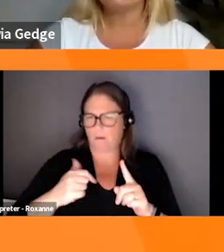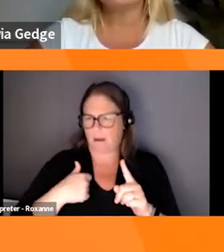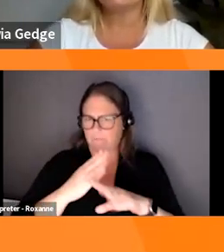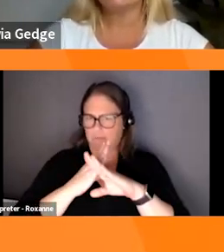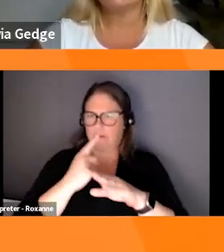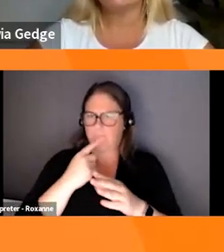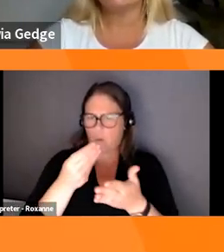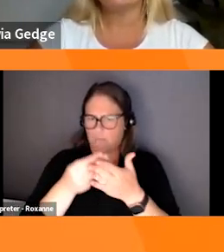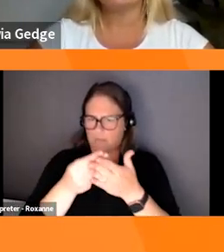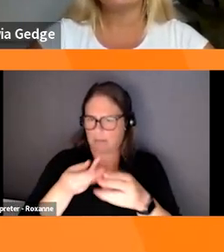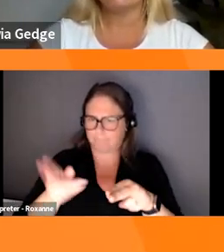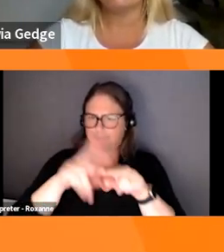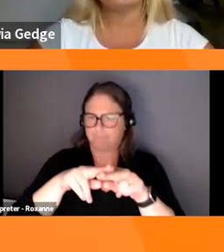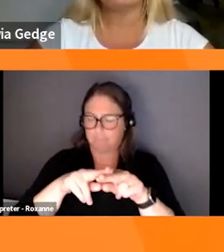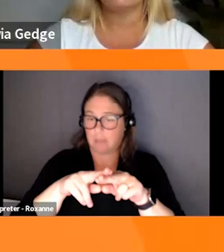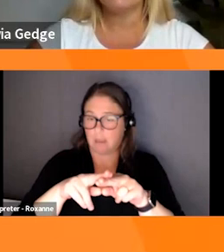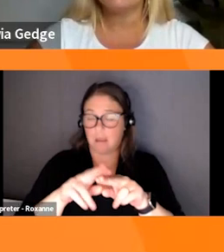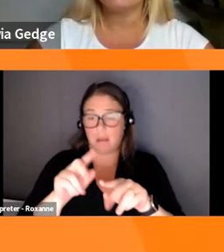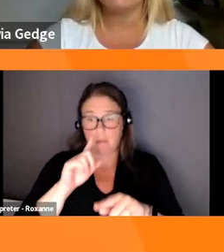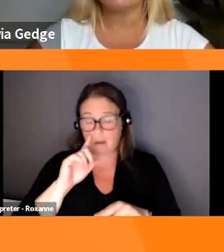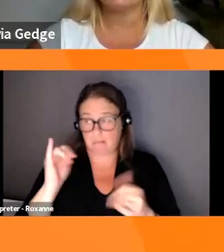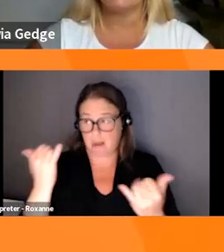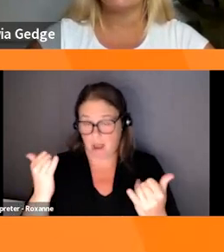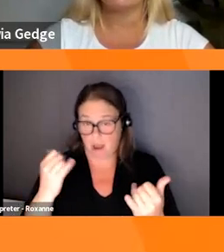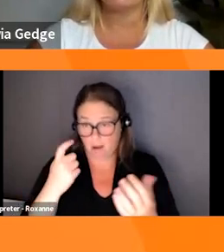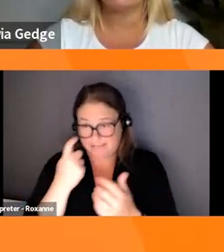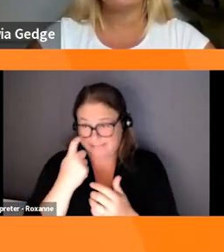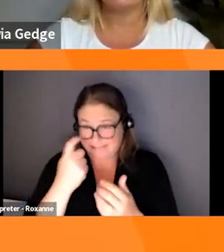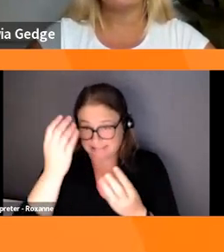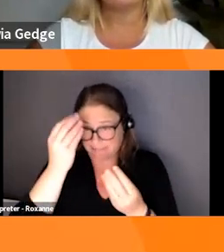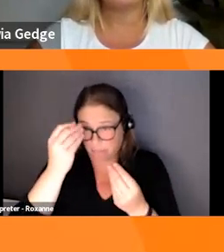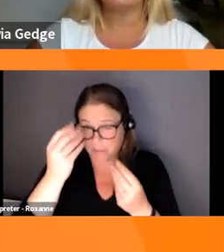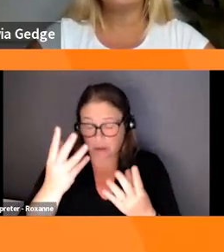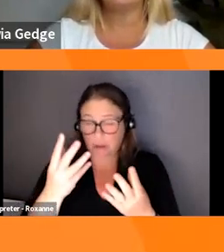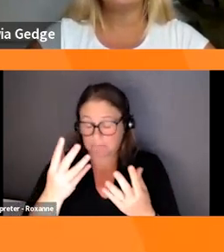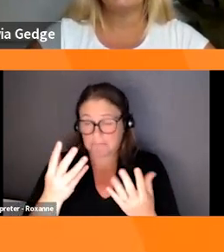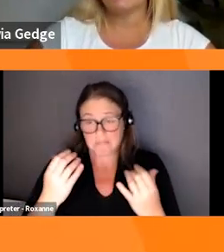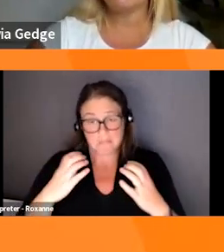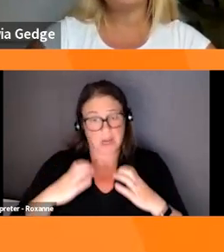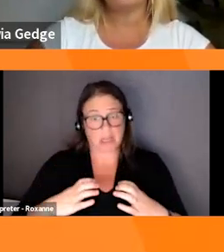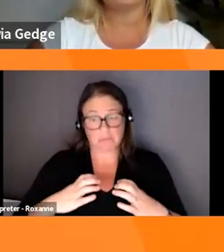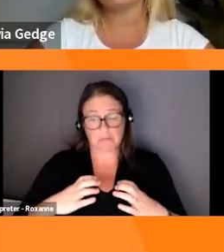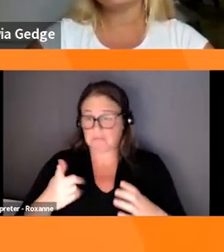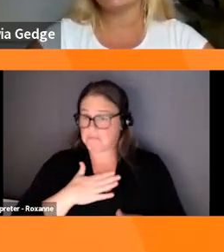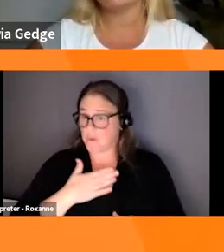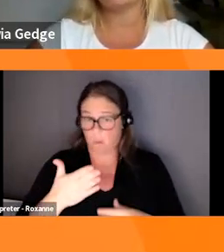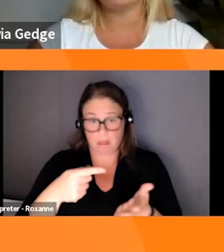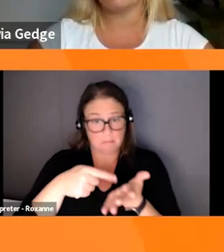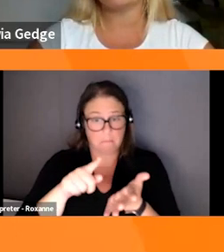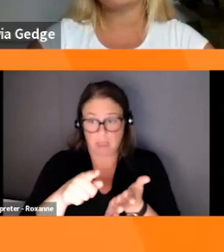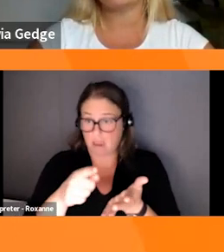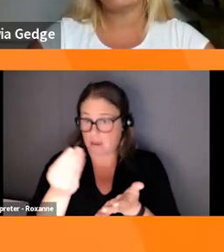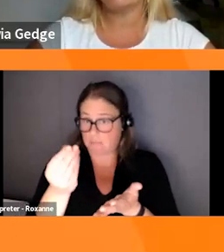what we are seeing is that the customers now are willing to pay a premium for